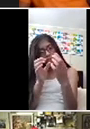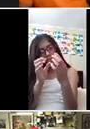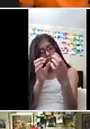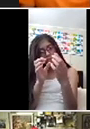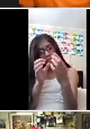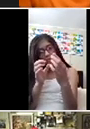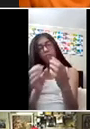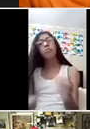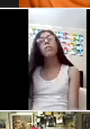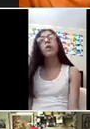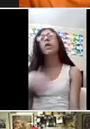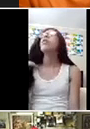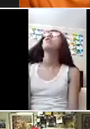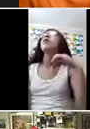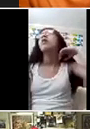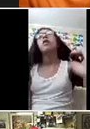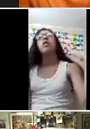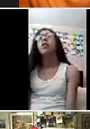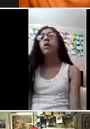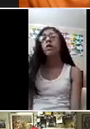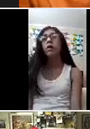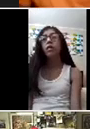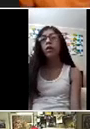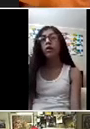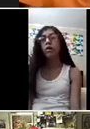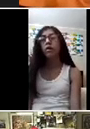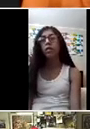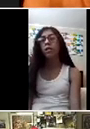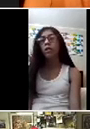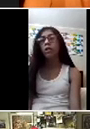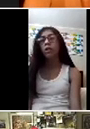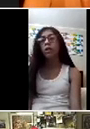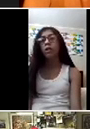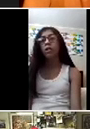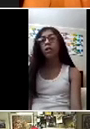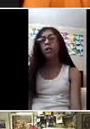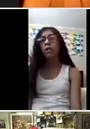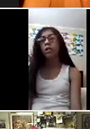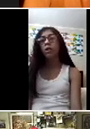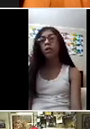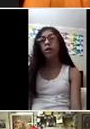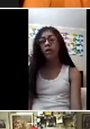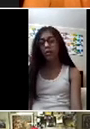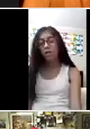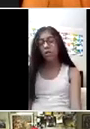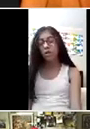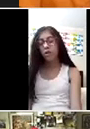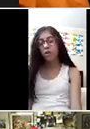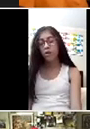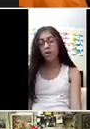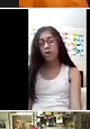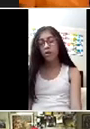you have to water them. Before they become a tree, what are they? A seed. A